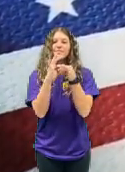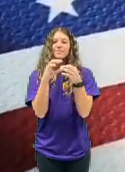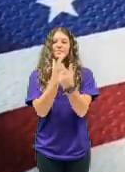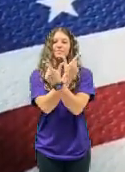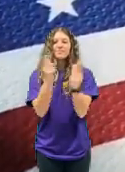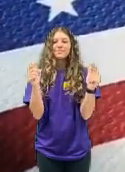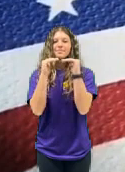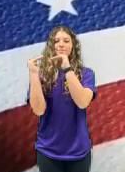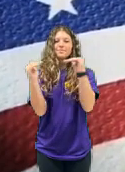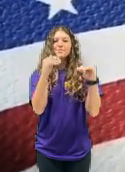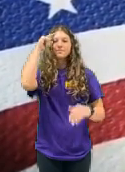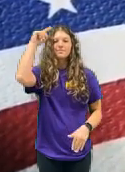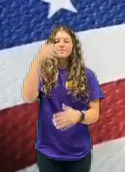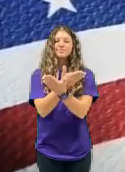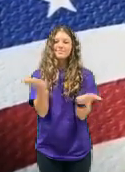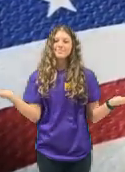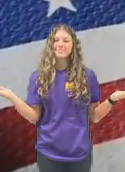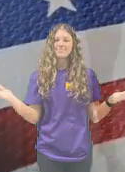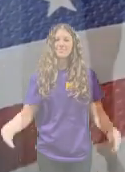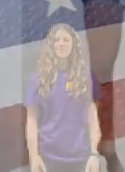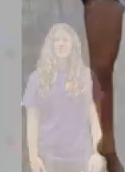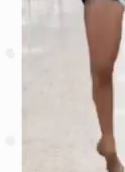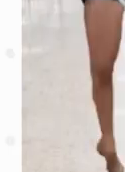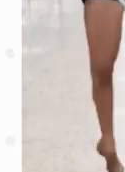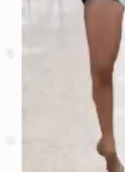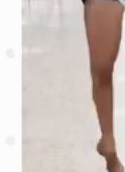God, indivisible, with liberty and justice for all.